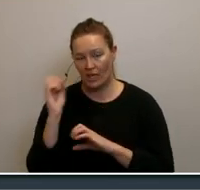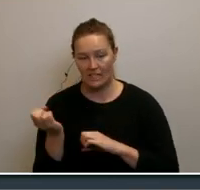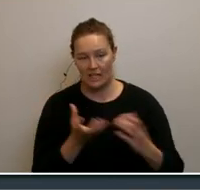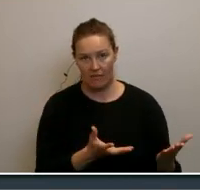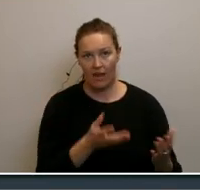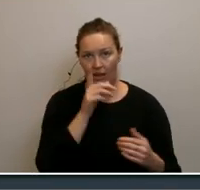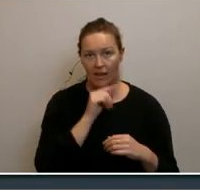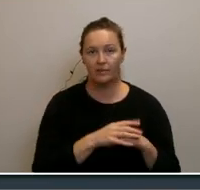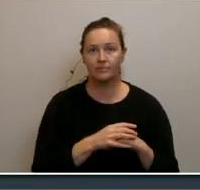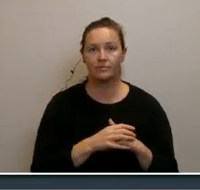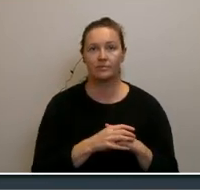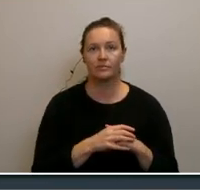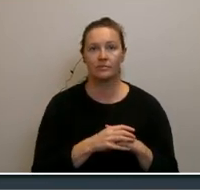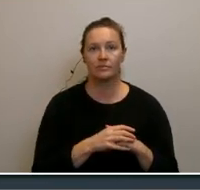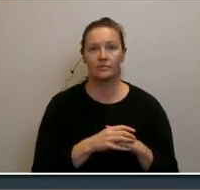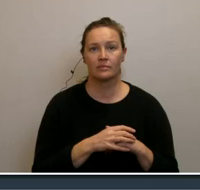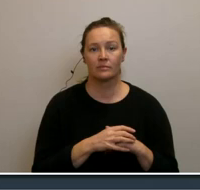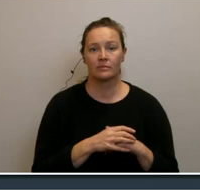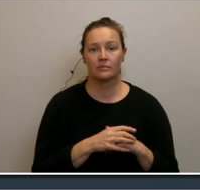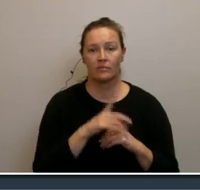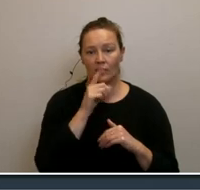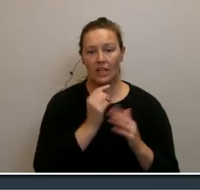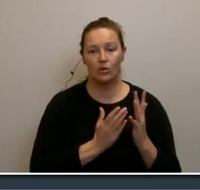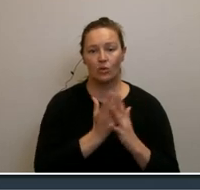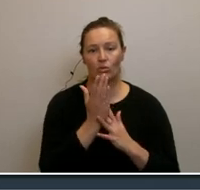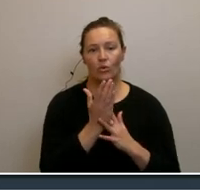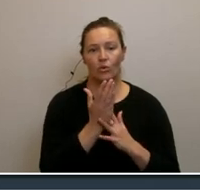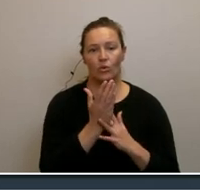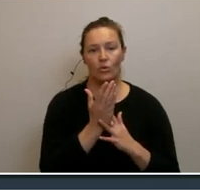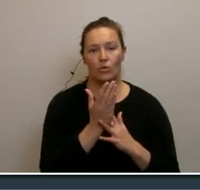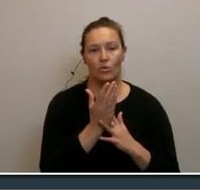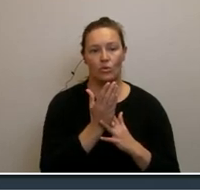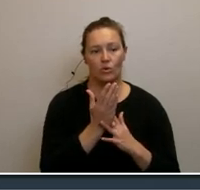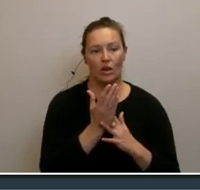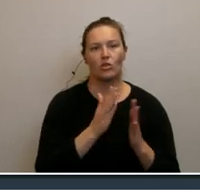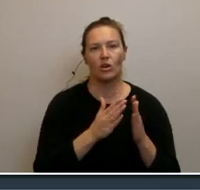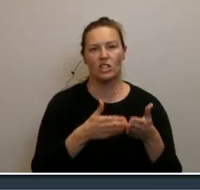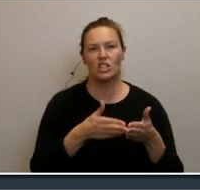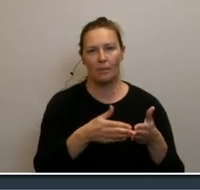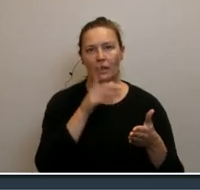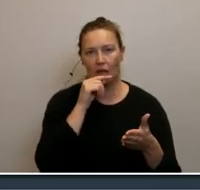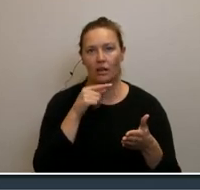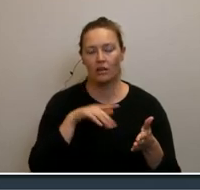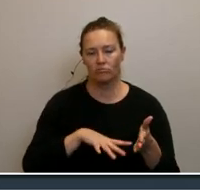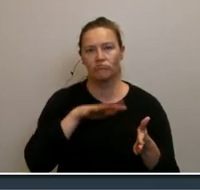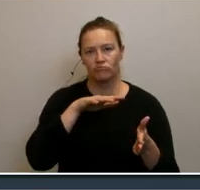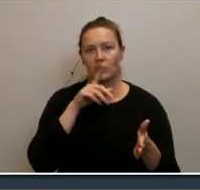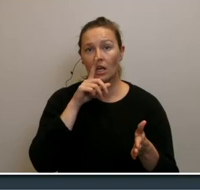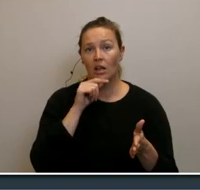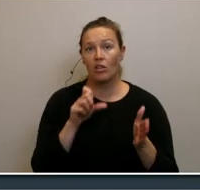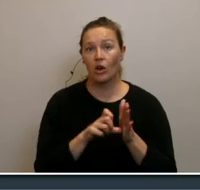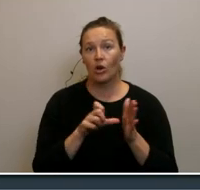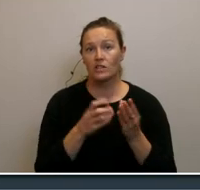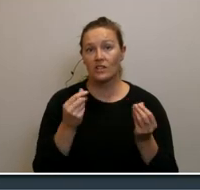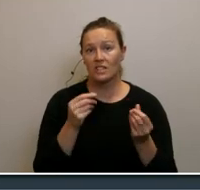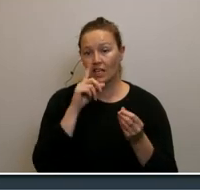delivery. We can bring it up through Terakoe cement ship. The cost for that sand, believe it or